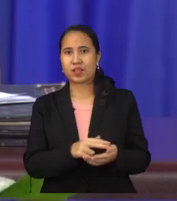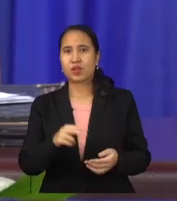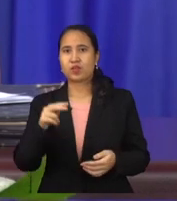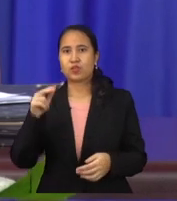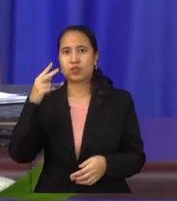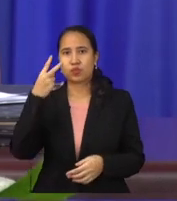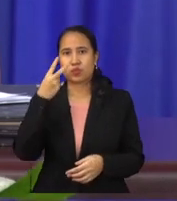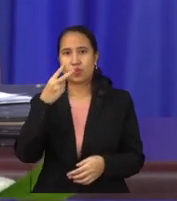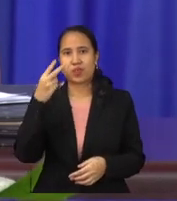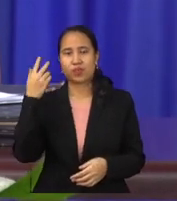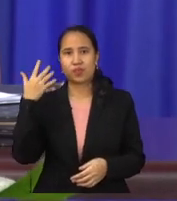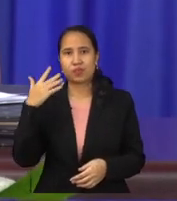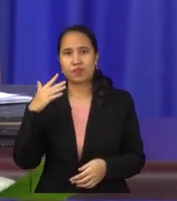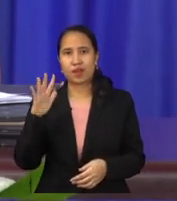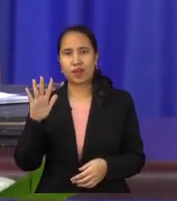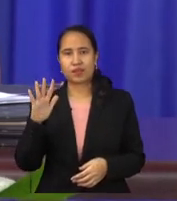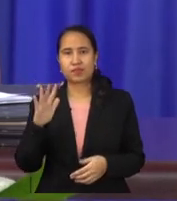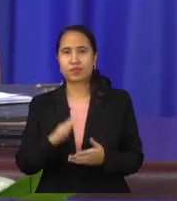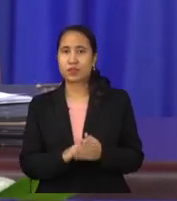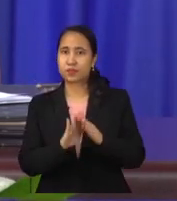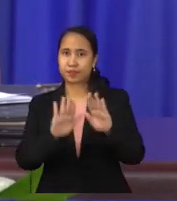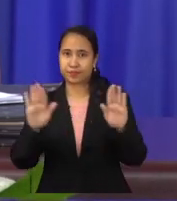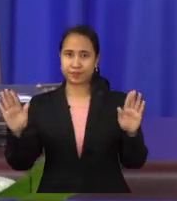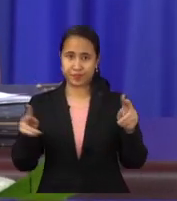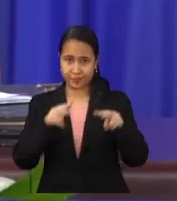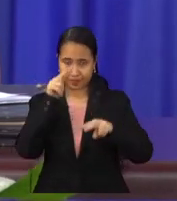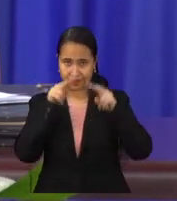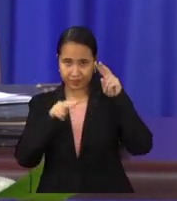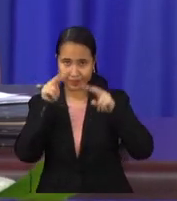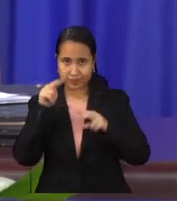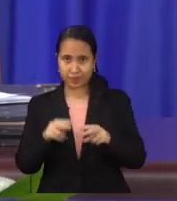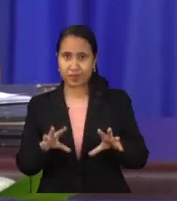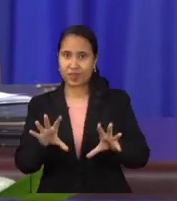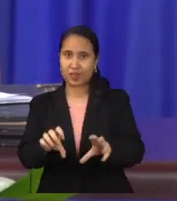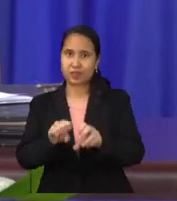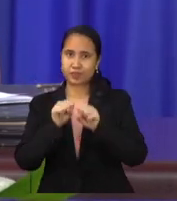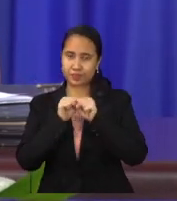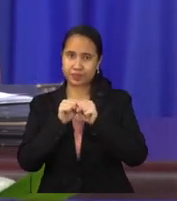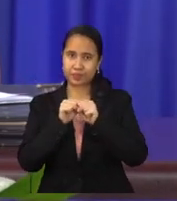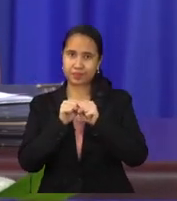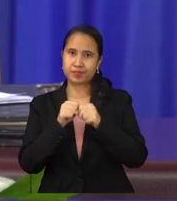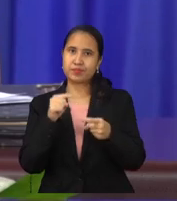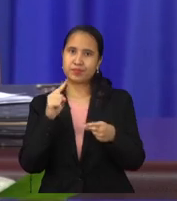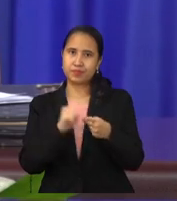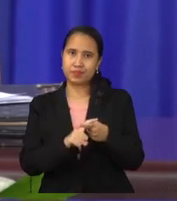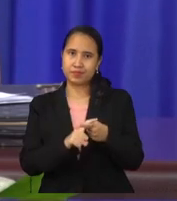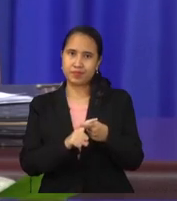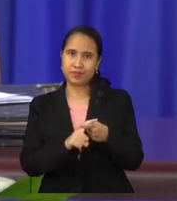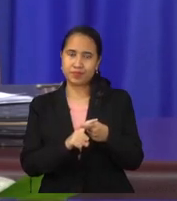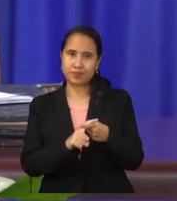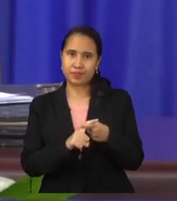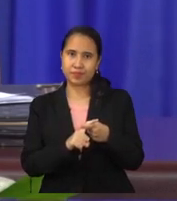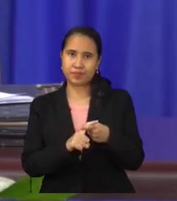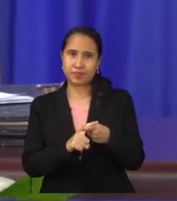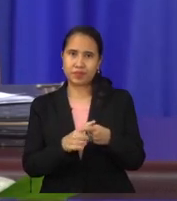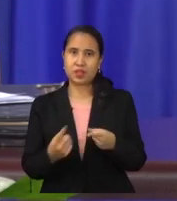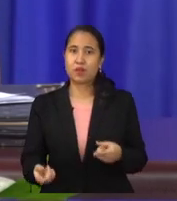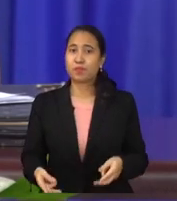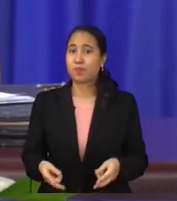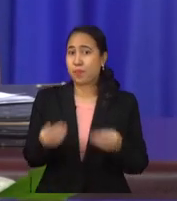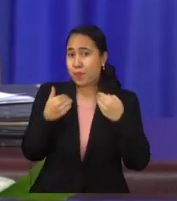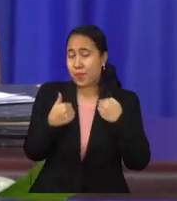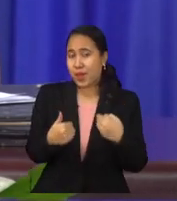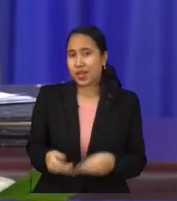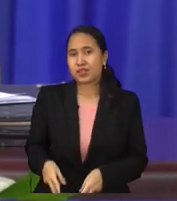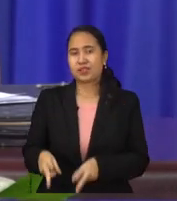Convention. They prevented the investigation, capture, prosecution, and conviction of those responsible for